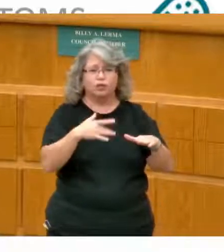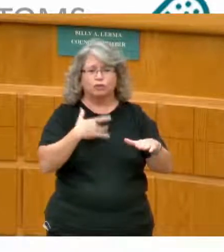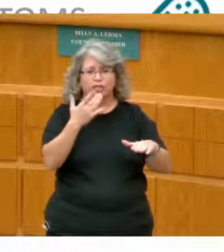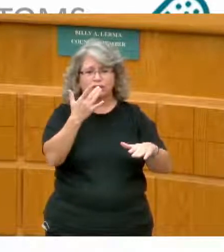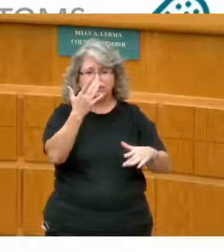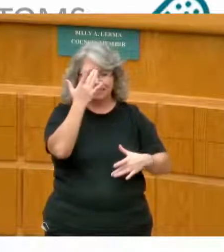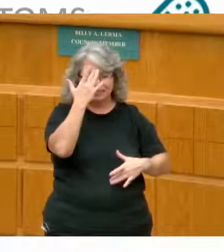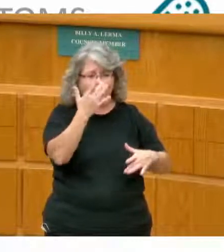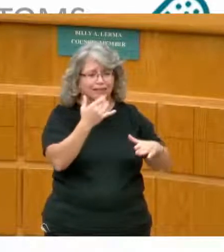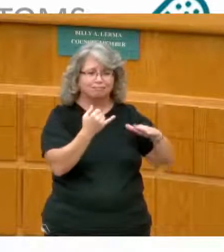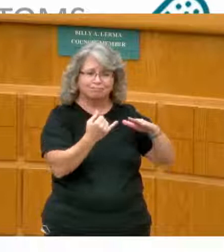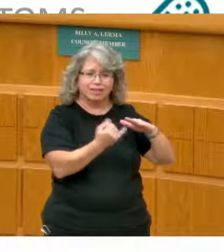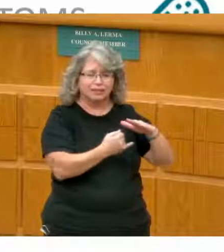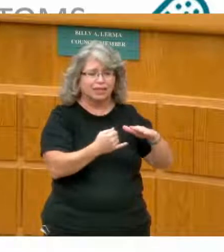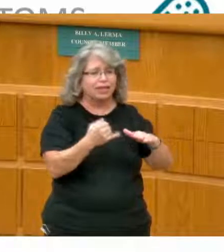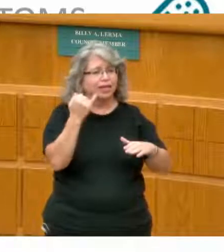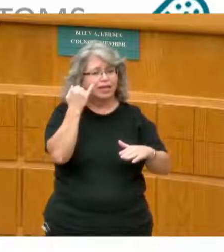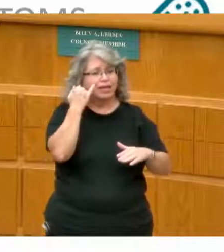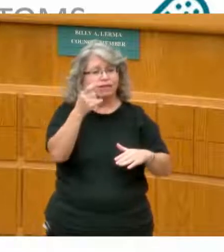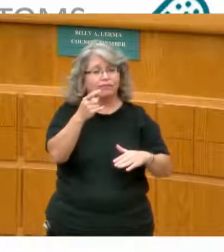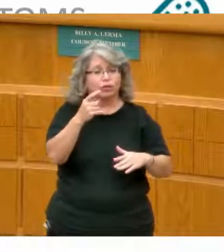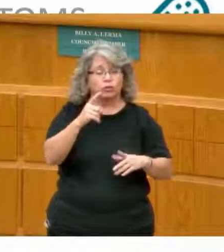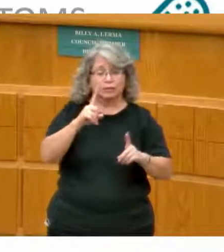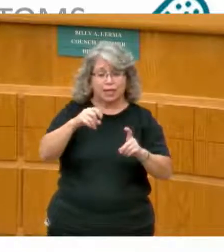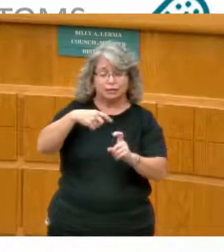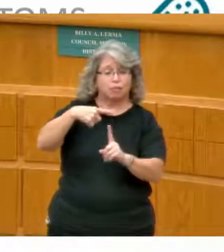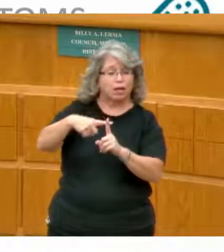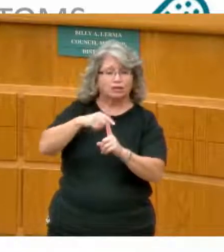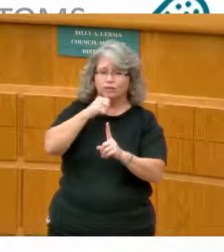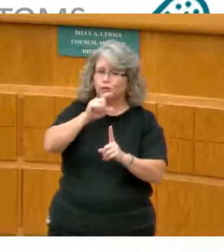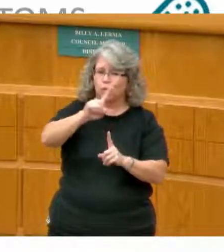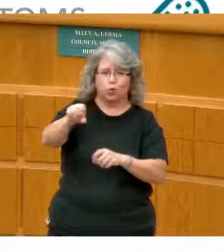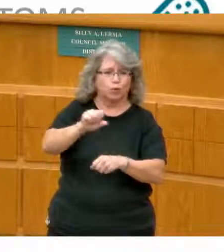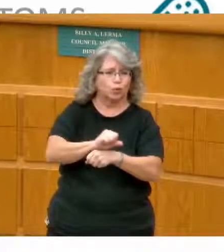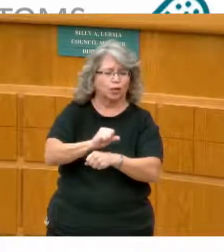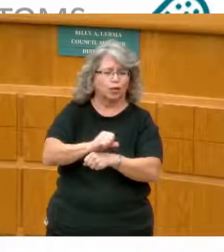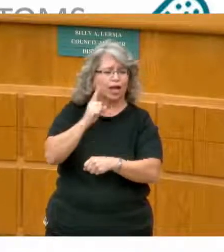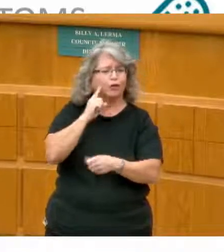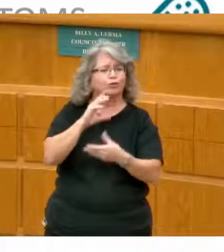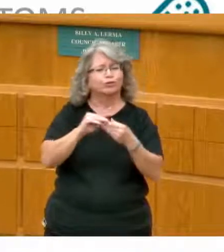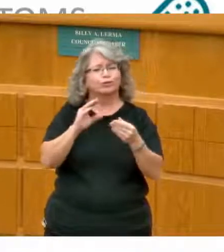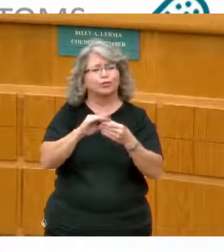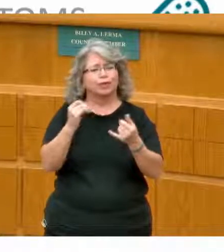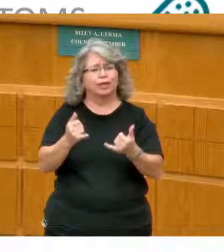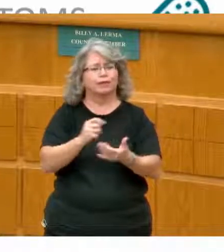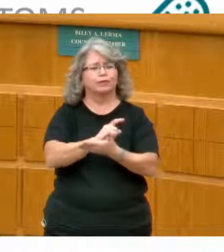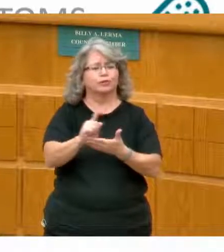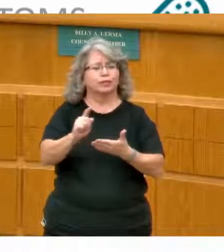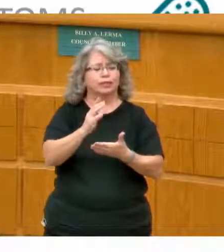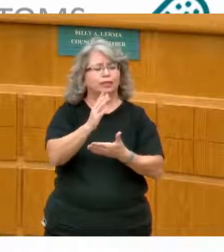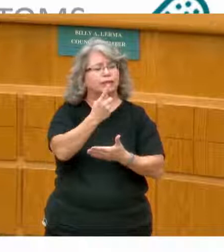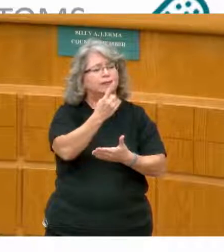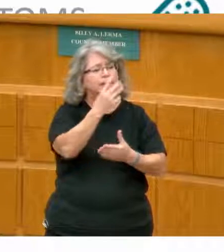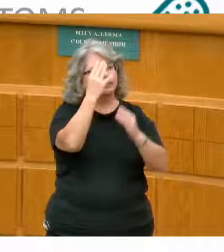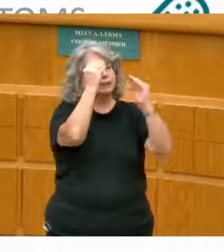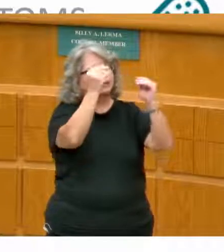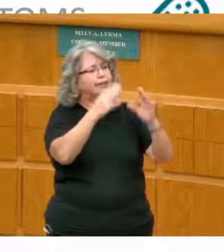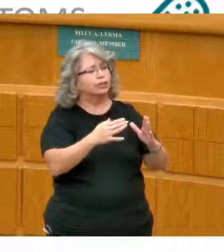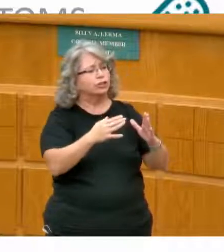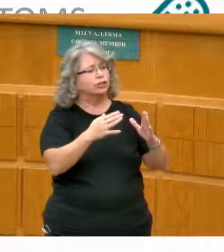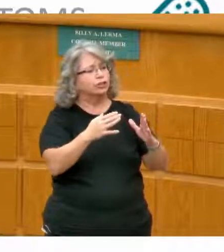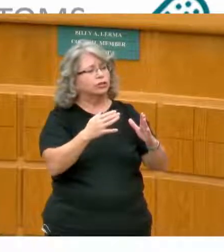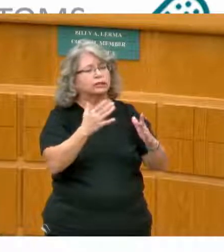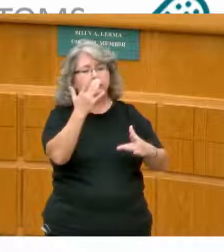work. I heard a story this week about a teacher who wanted to keep going in even though they were sick because they don't